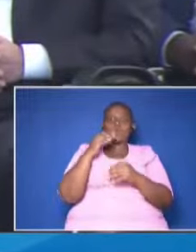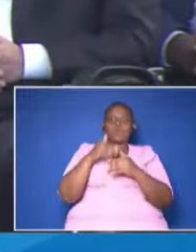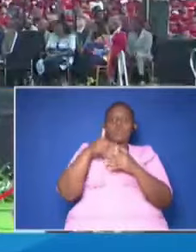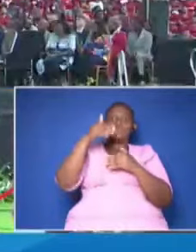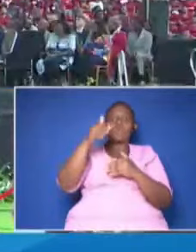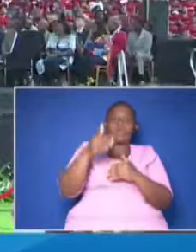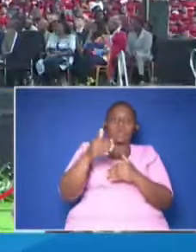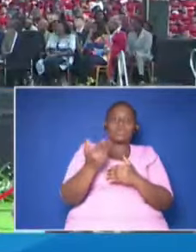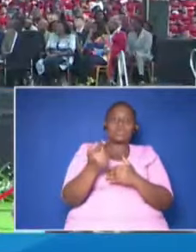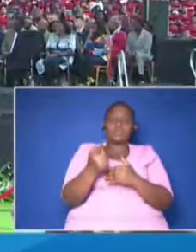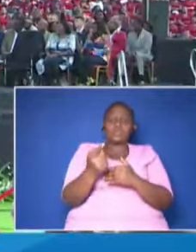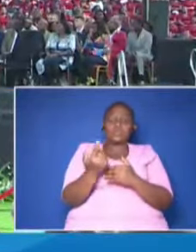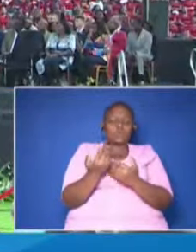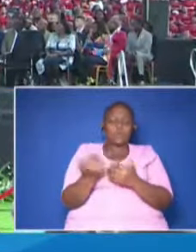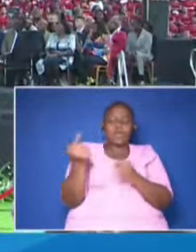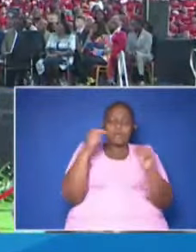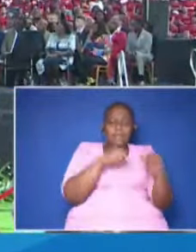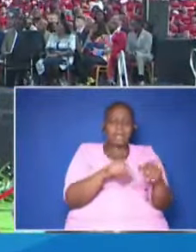are